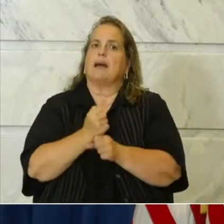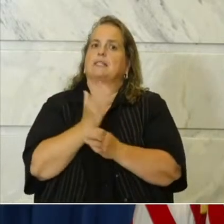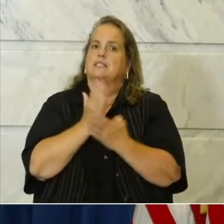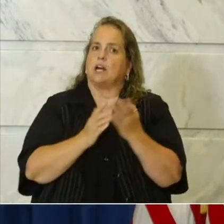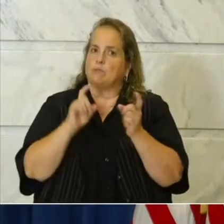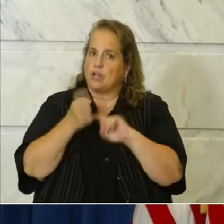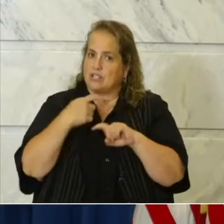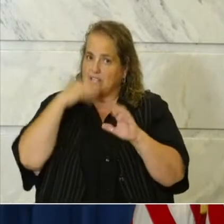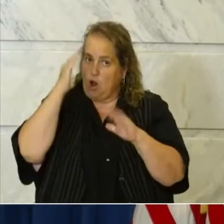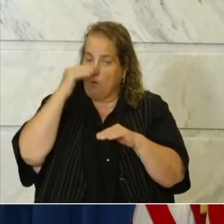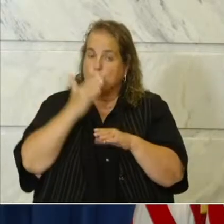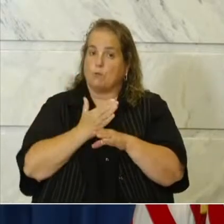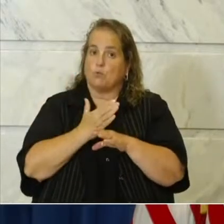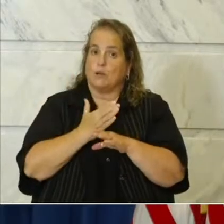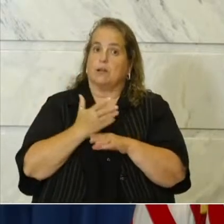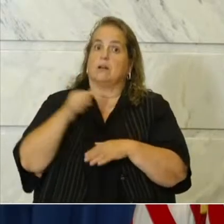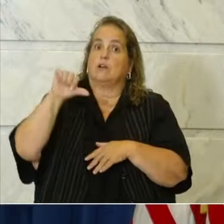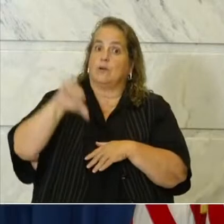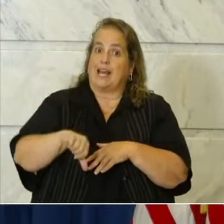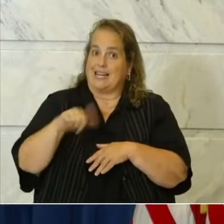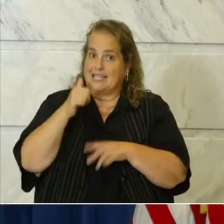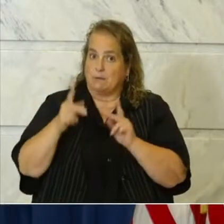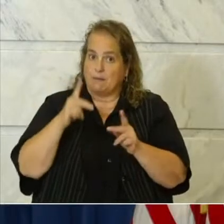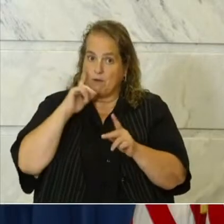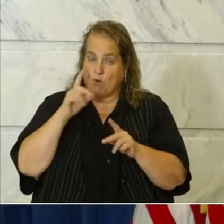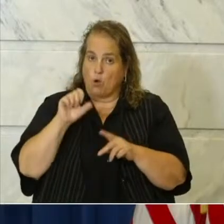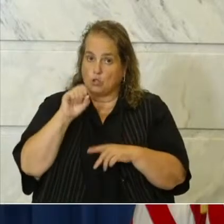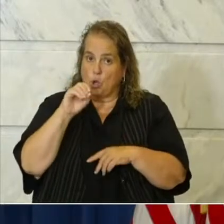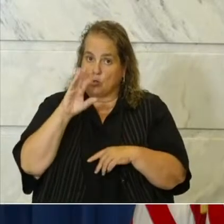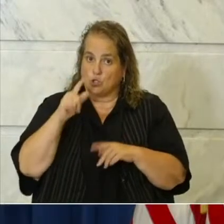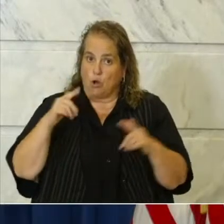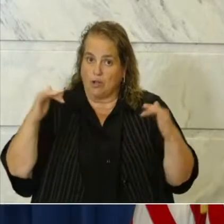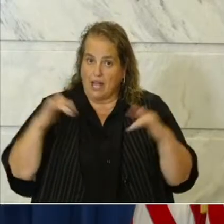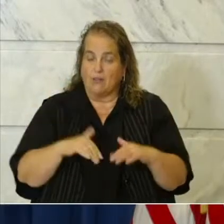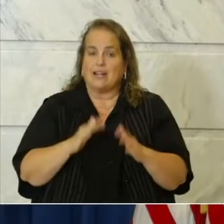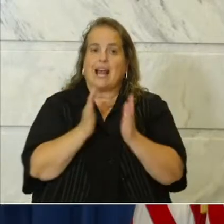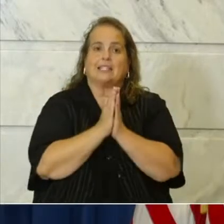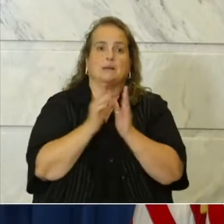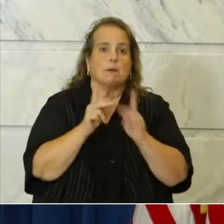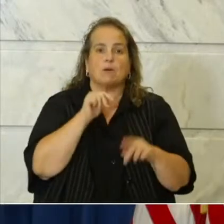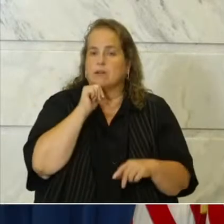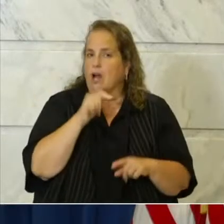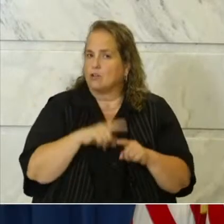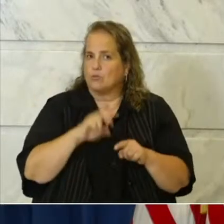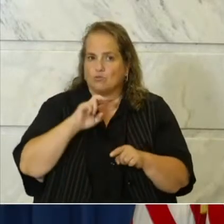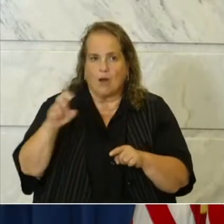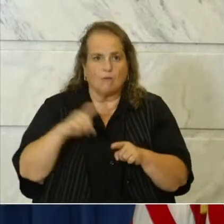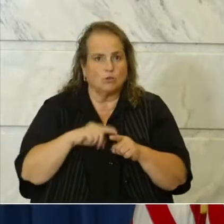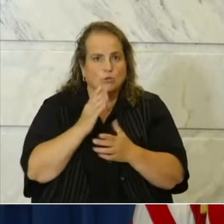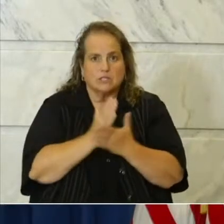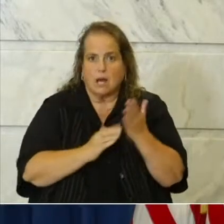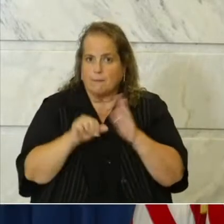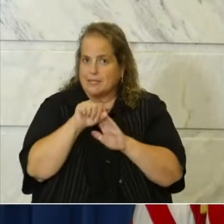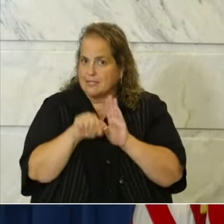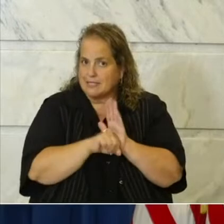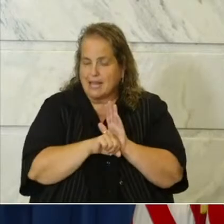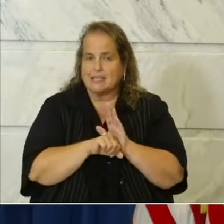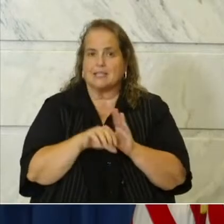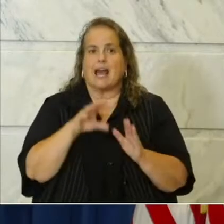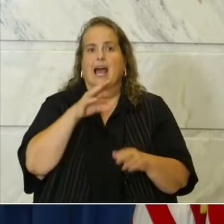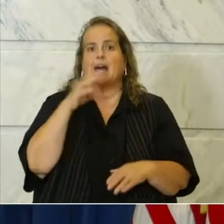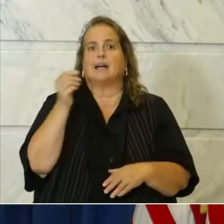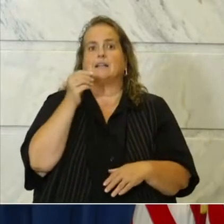between going back down to 10 people for social gatherings, asking everybody not to travel to some of these states,